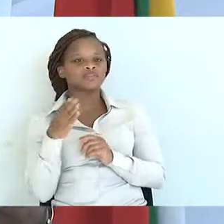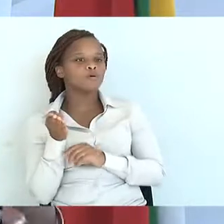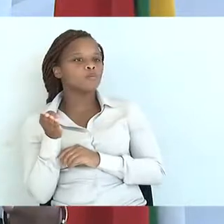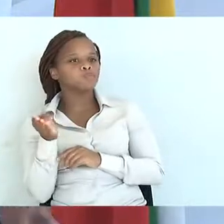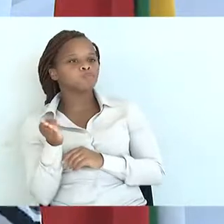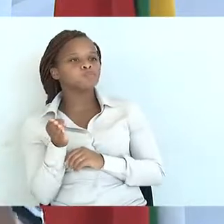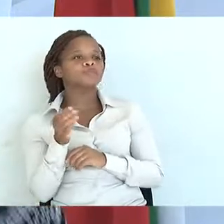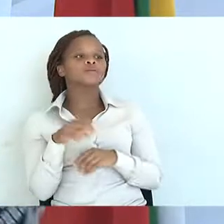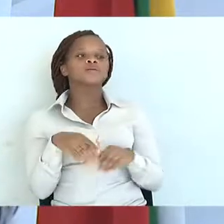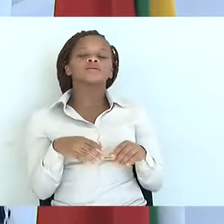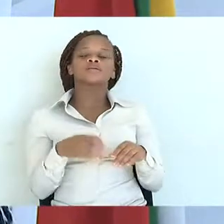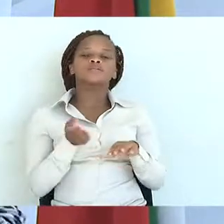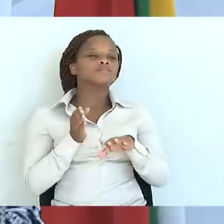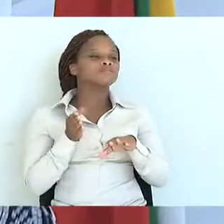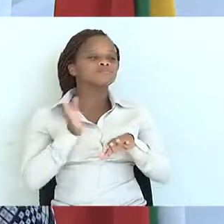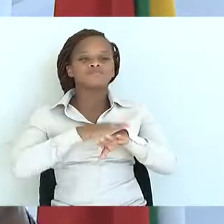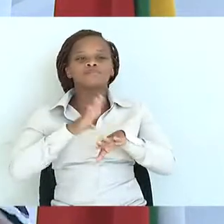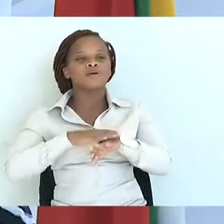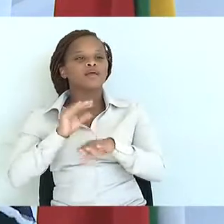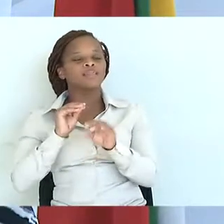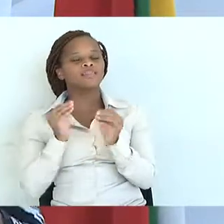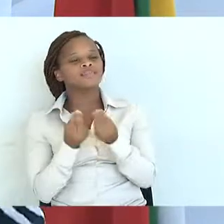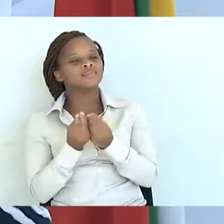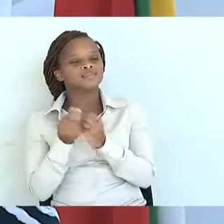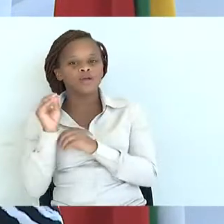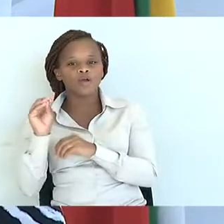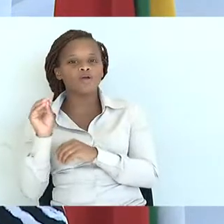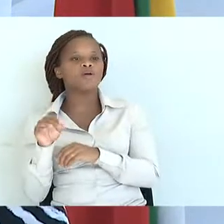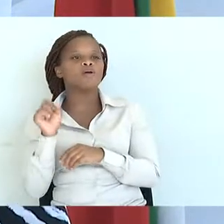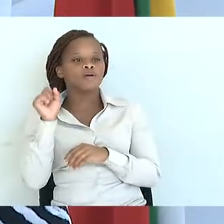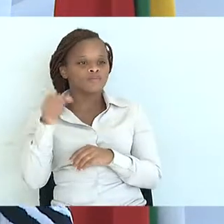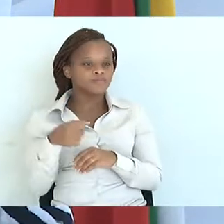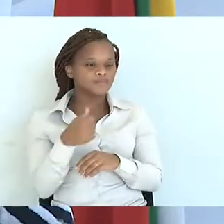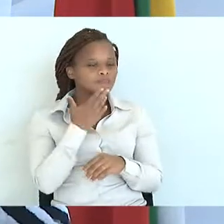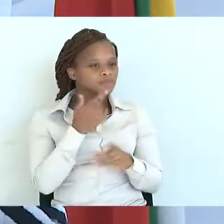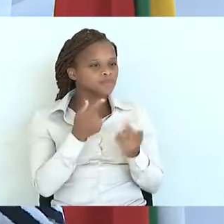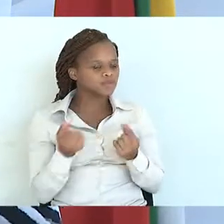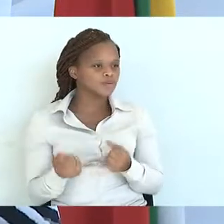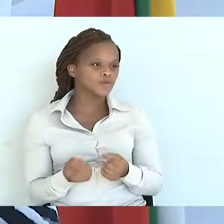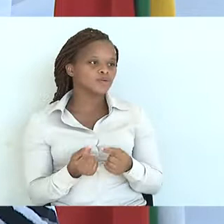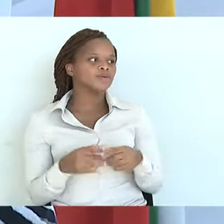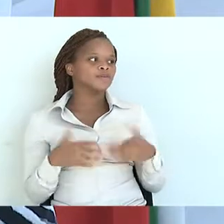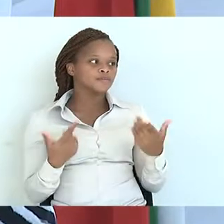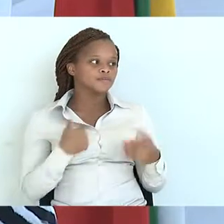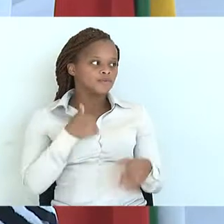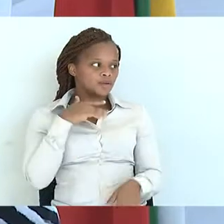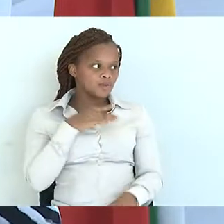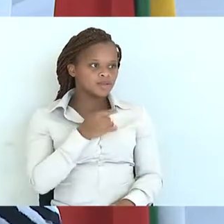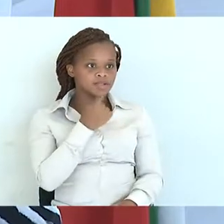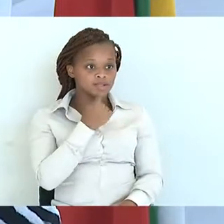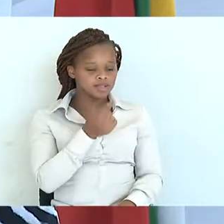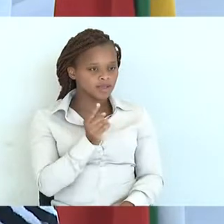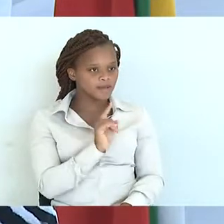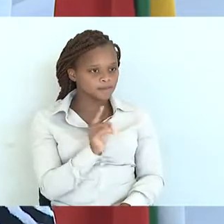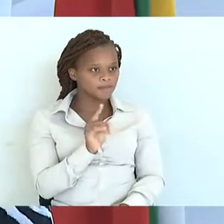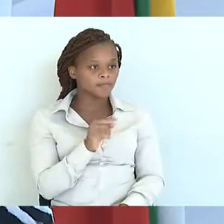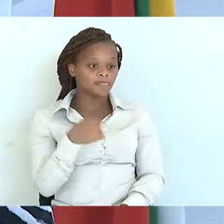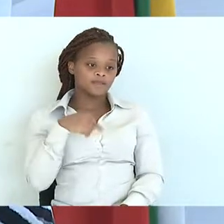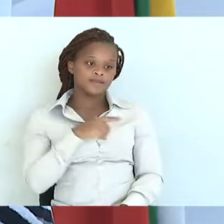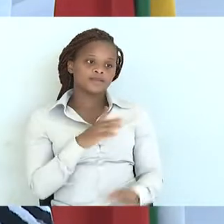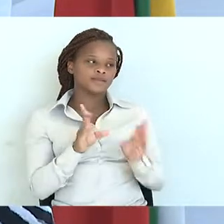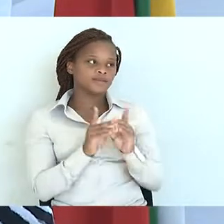Economic development. How do you go about it and zonke lezo zinto angithi. So all I want to say ukuthi as a